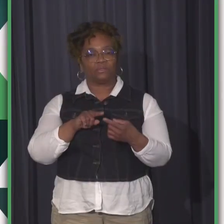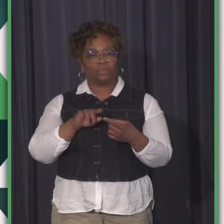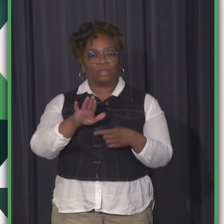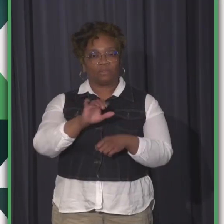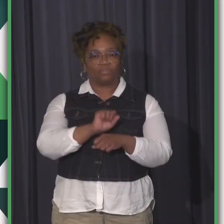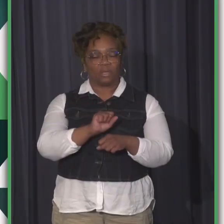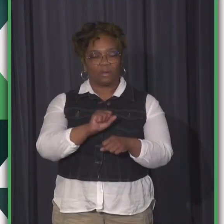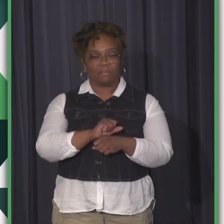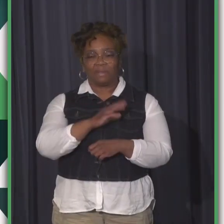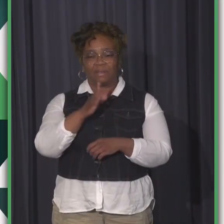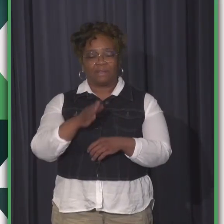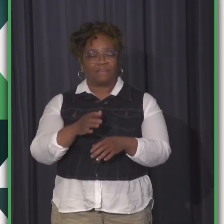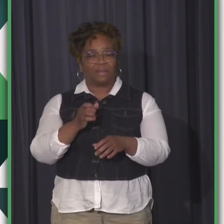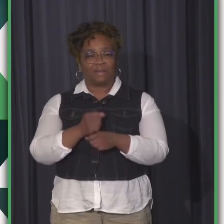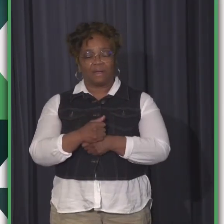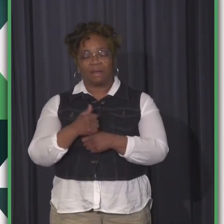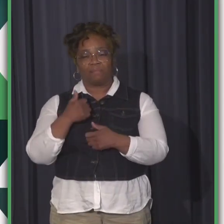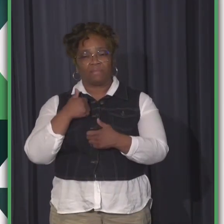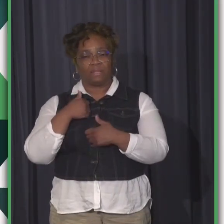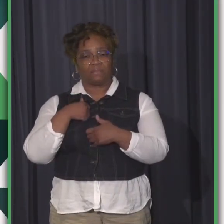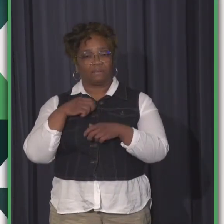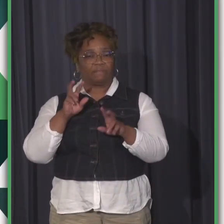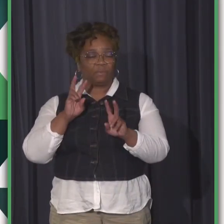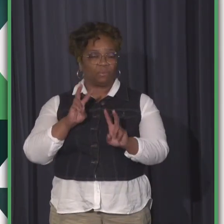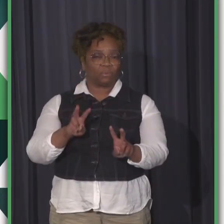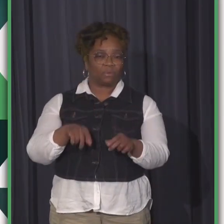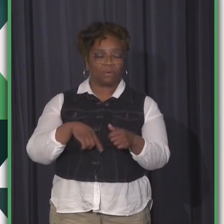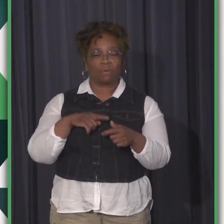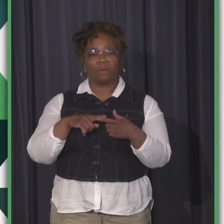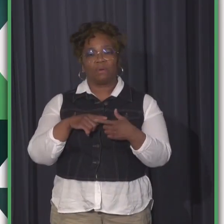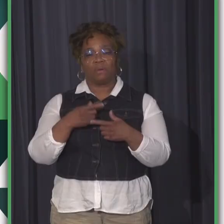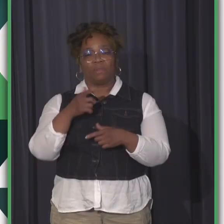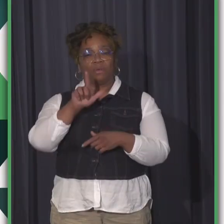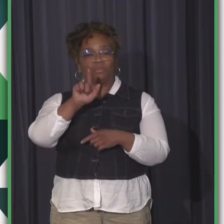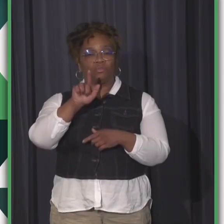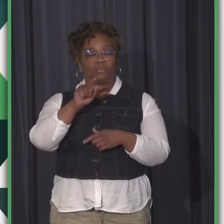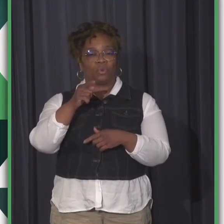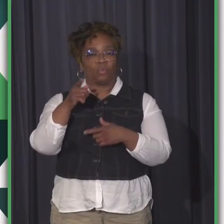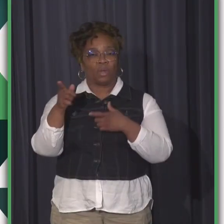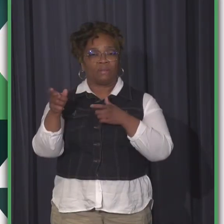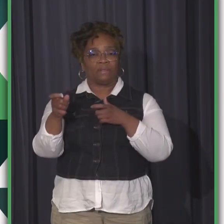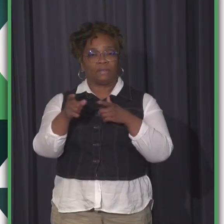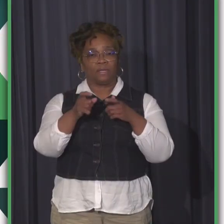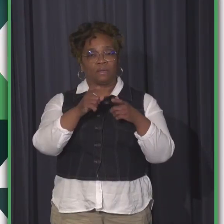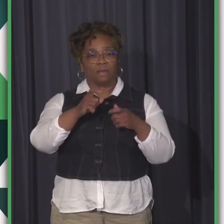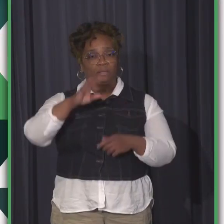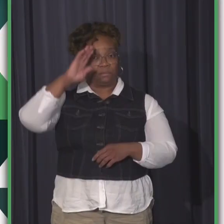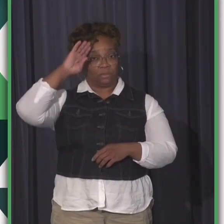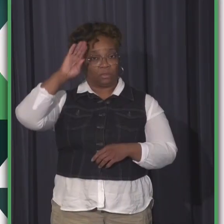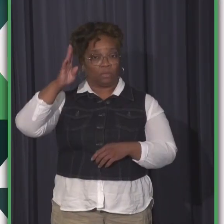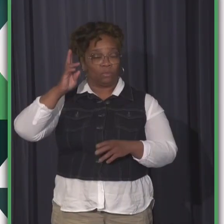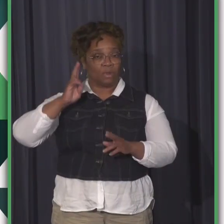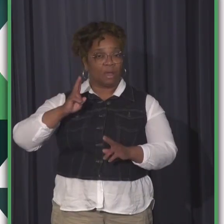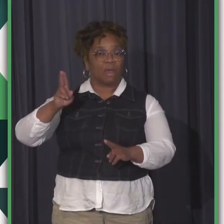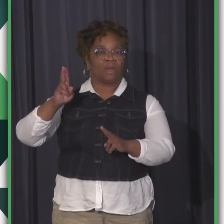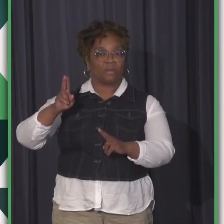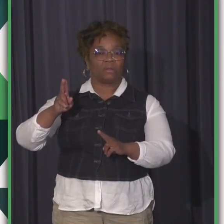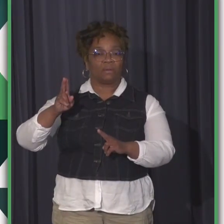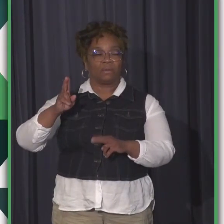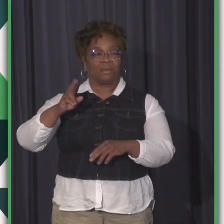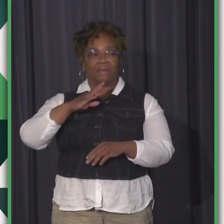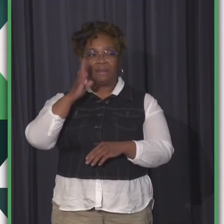military funerals, the 21-gun salute. They never got that, so let's not forget them. Never diminish